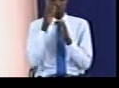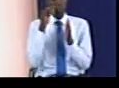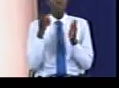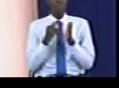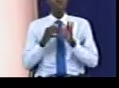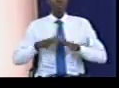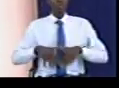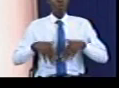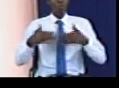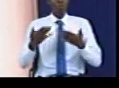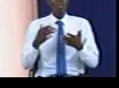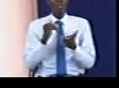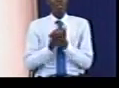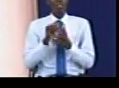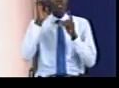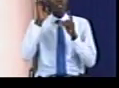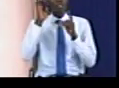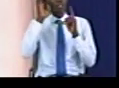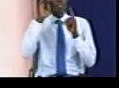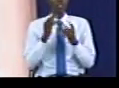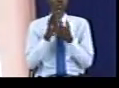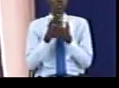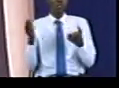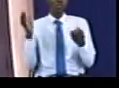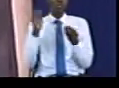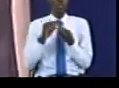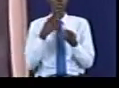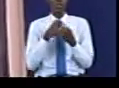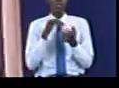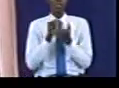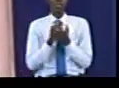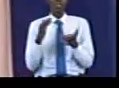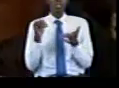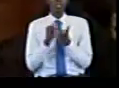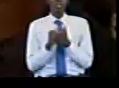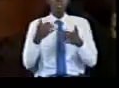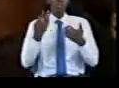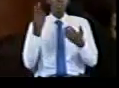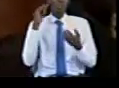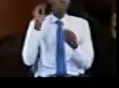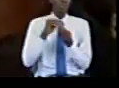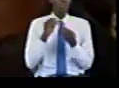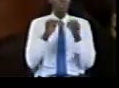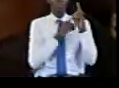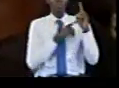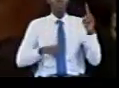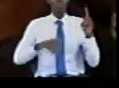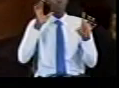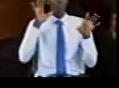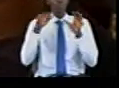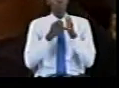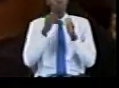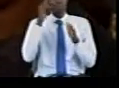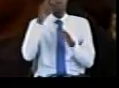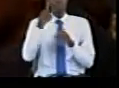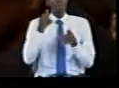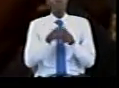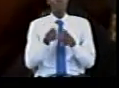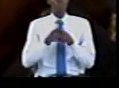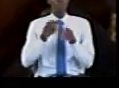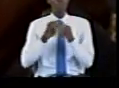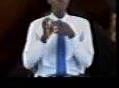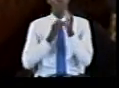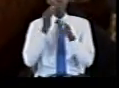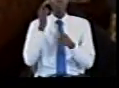he needed something more. And that thing that was more, the Lord did it. He'll do it for you. We're coming to 2 Corinthians